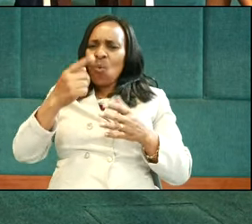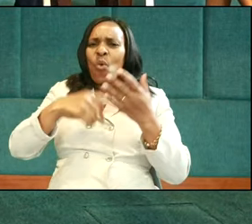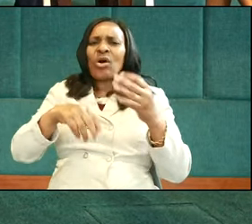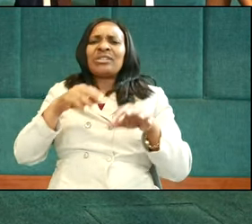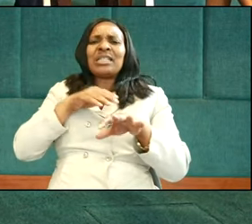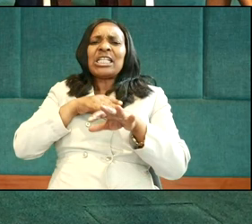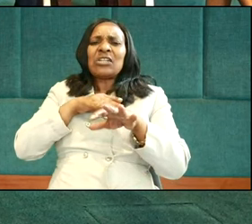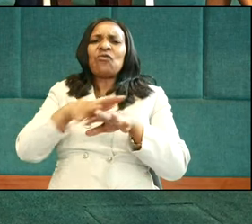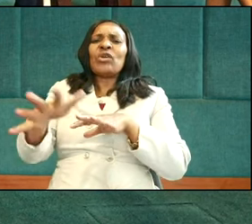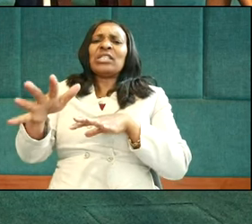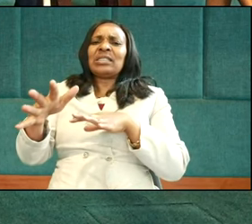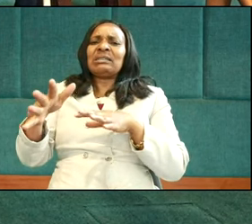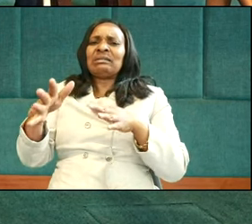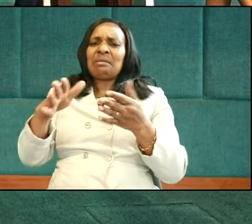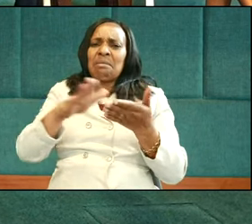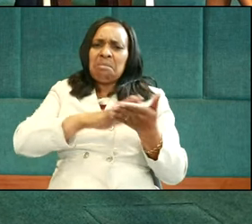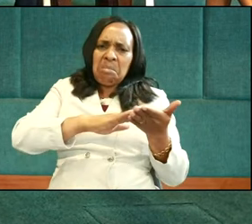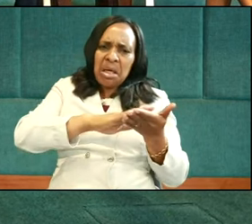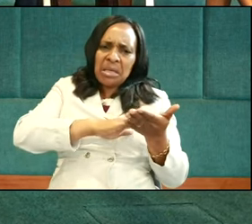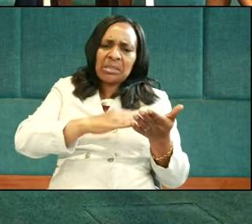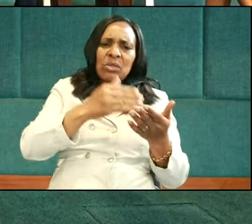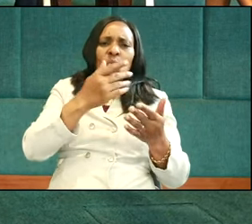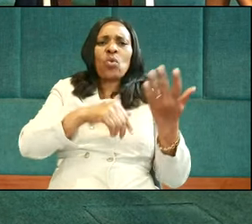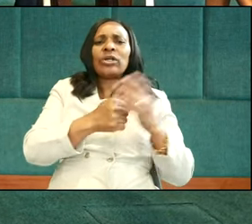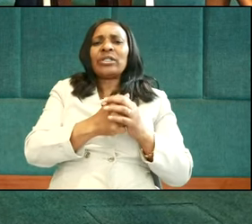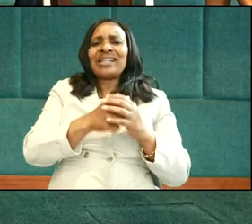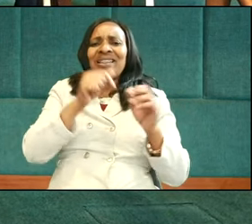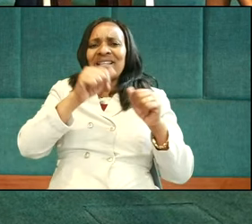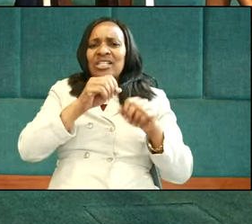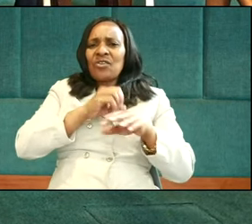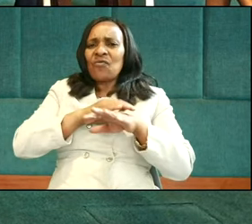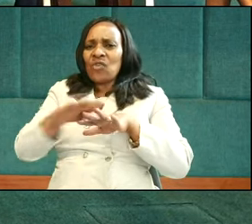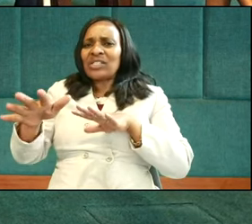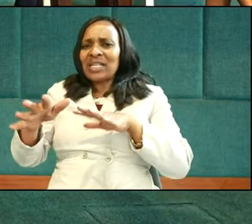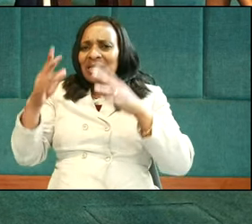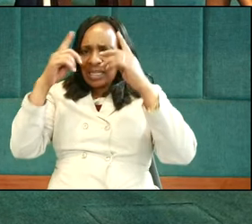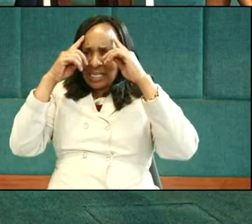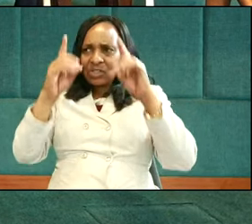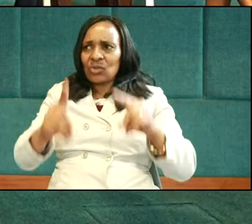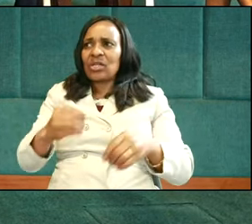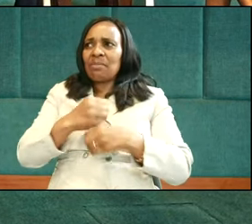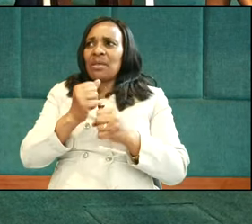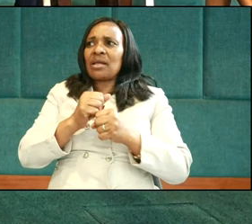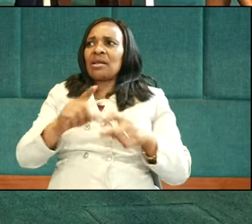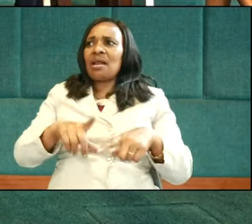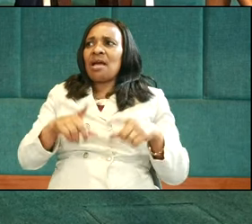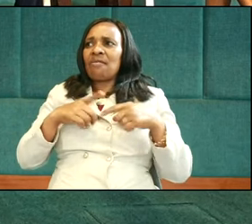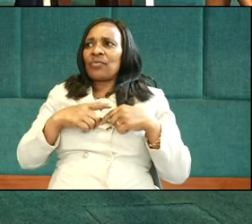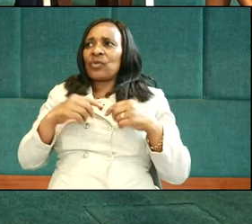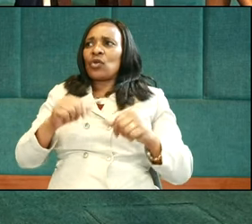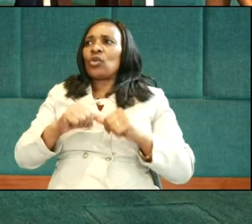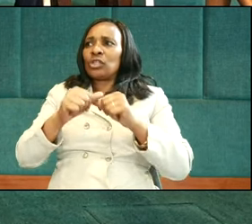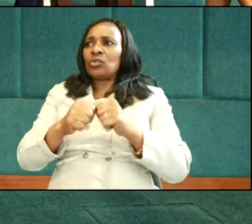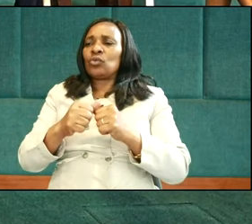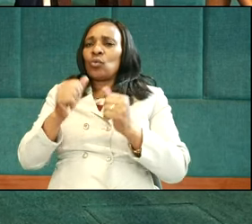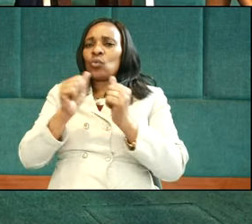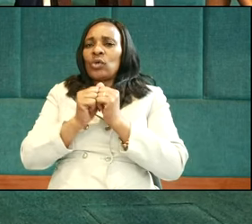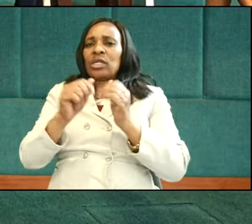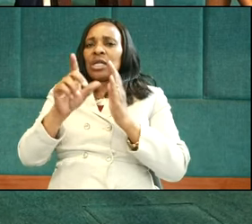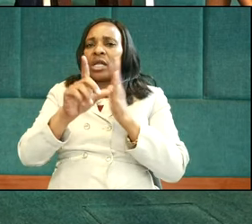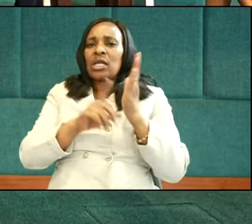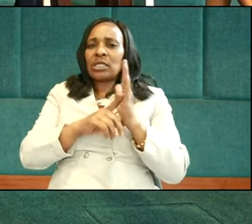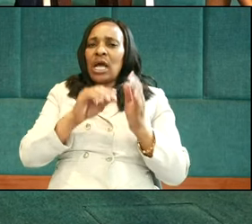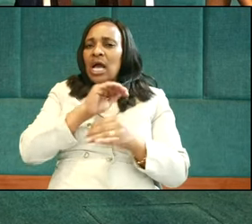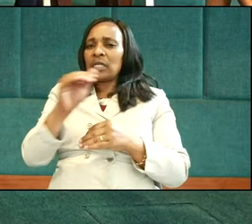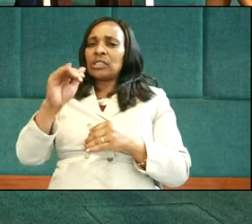had or what kind of background he had, and this will influence the decision he made in his lives. So as we continue with the lesson, I'll